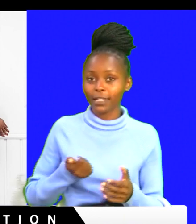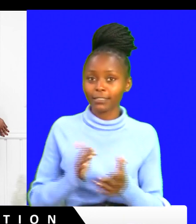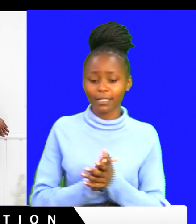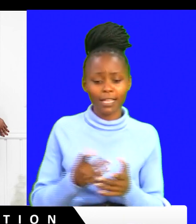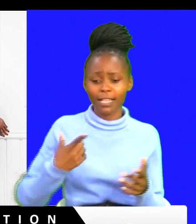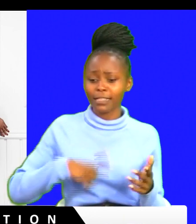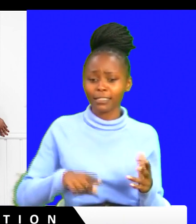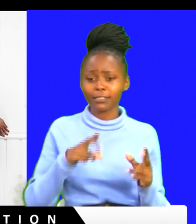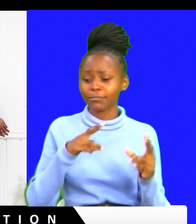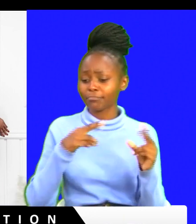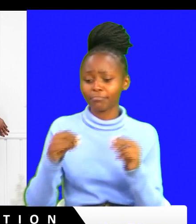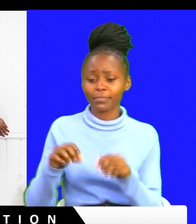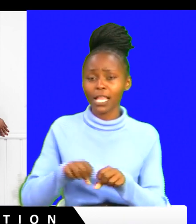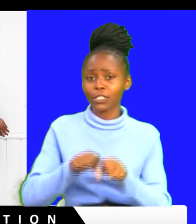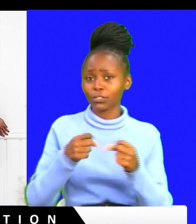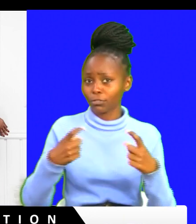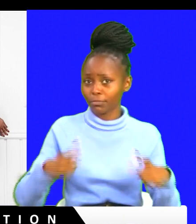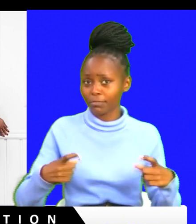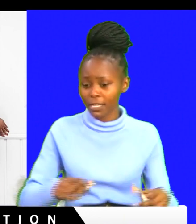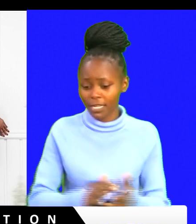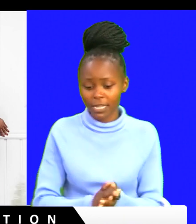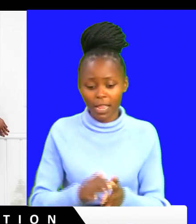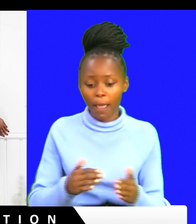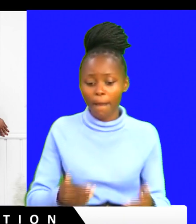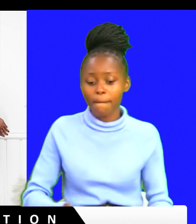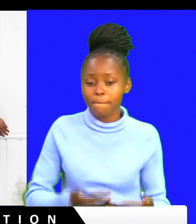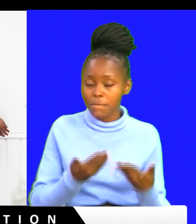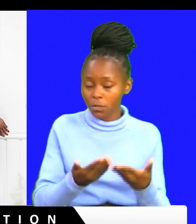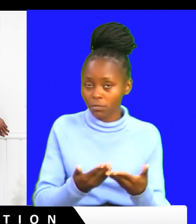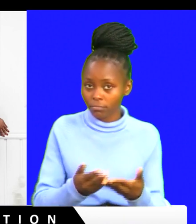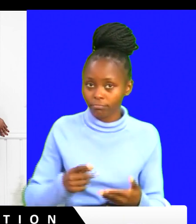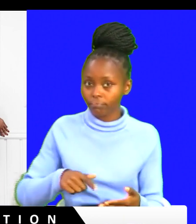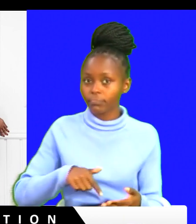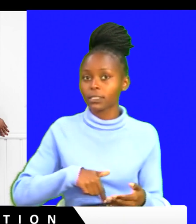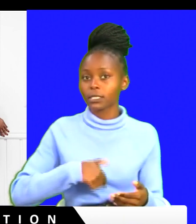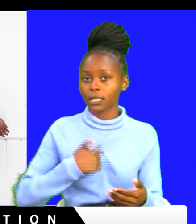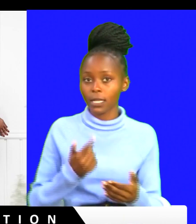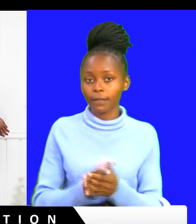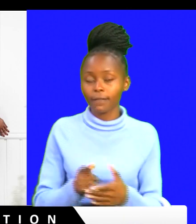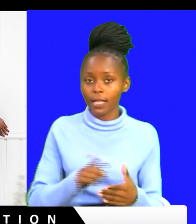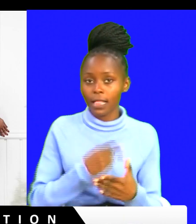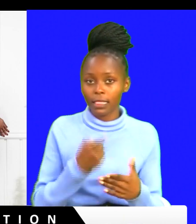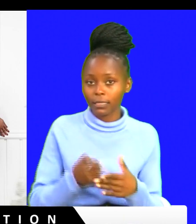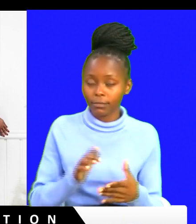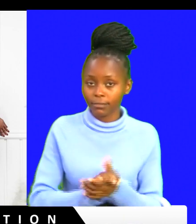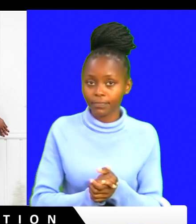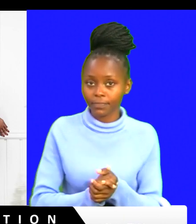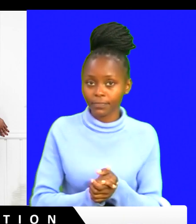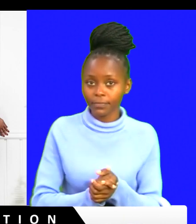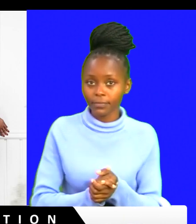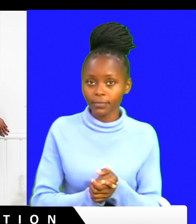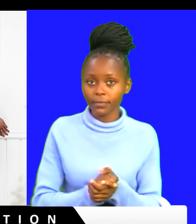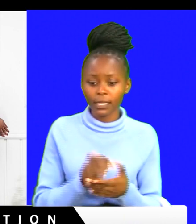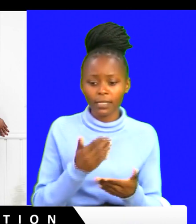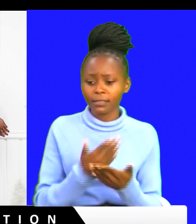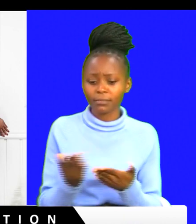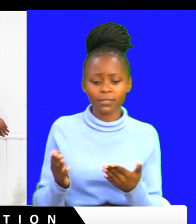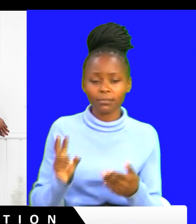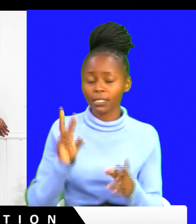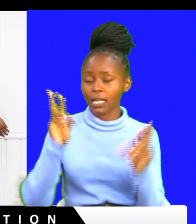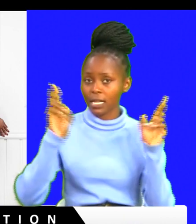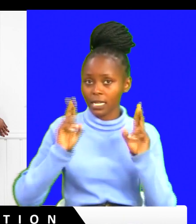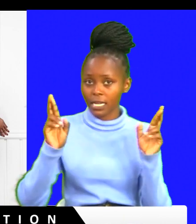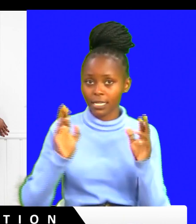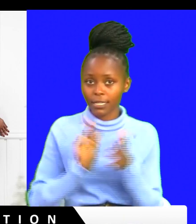putting ourselves out there, because in one way or another we come to bear the consequences of them, and sometimes we are just not ready for